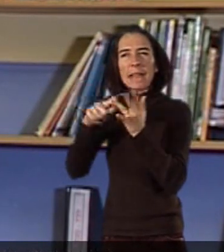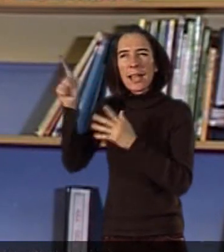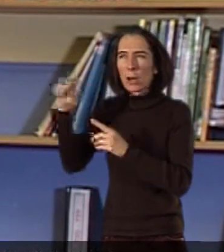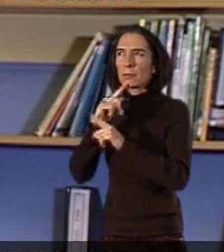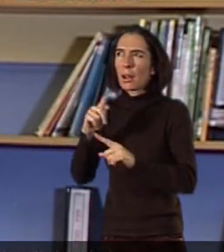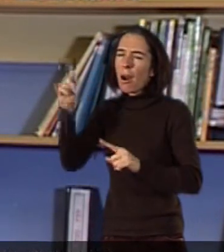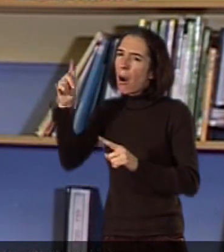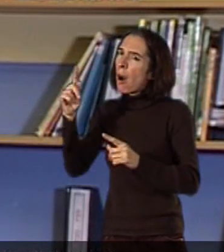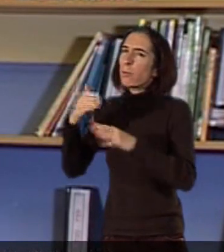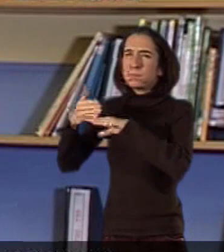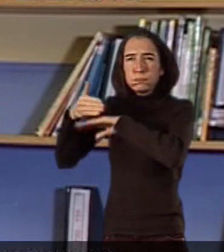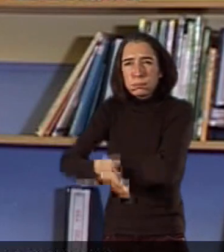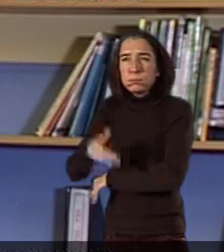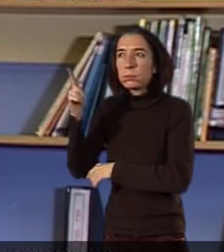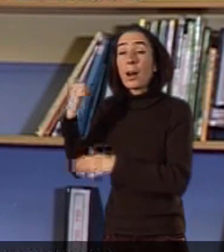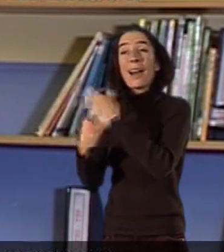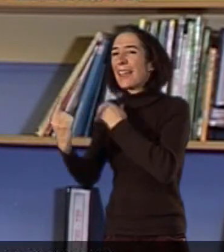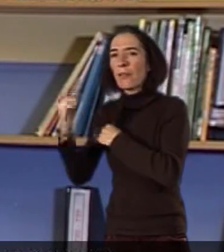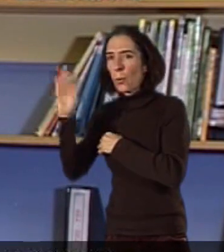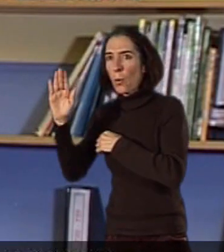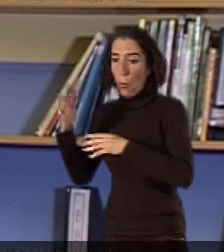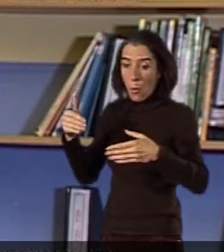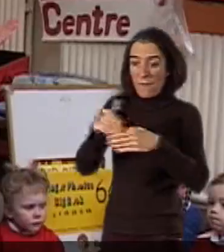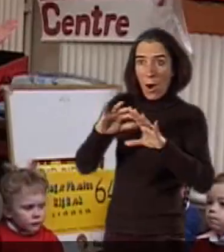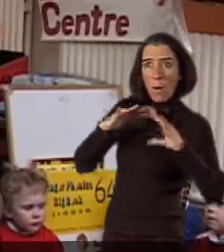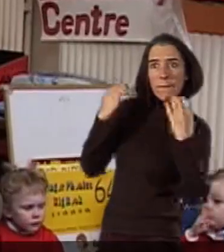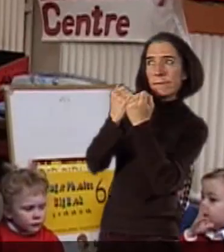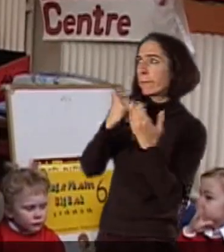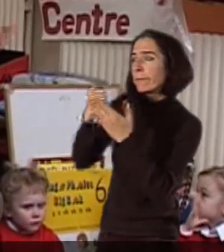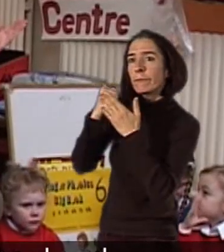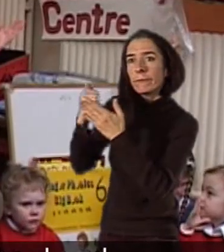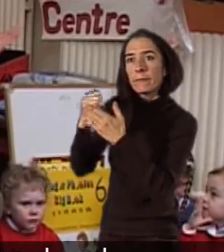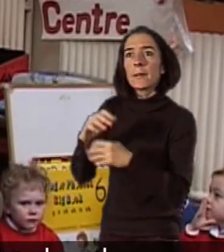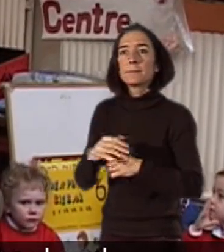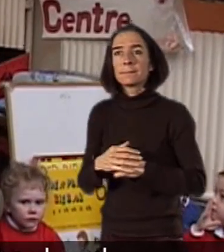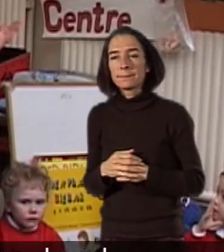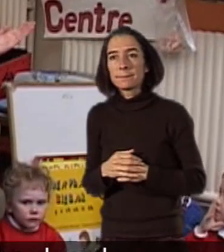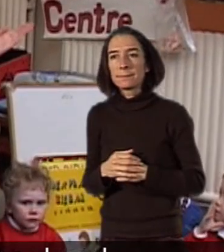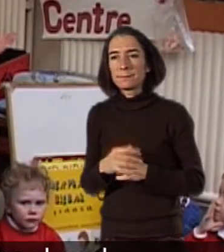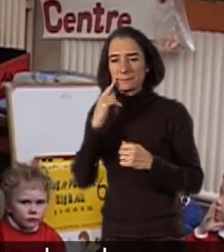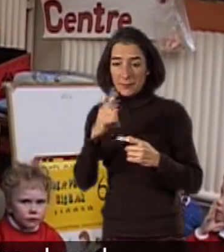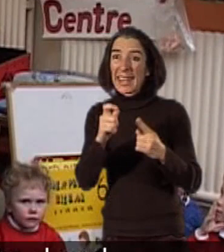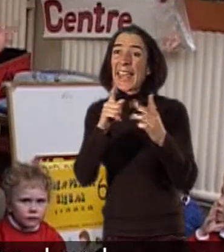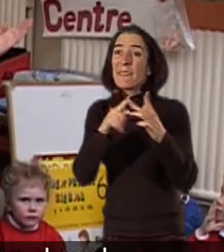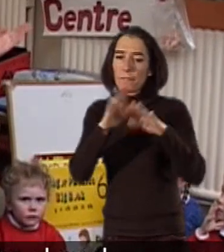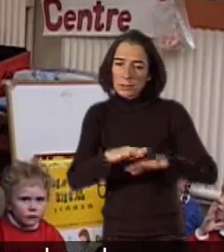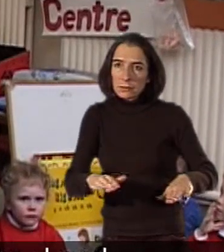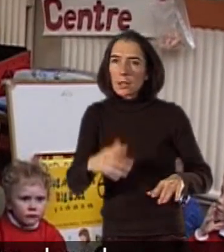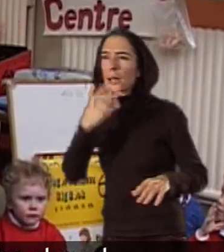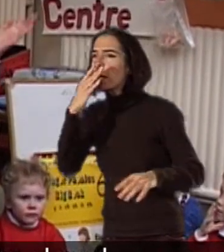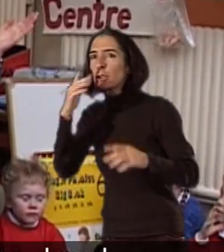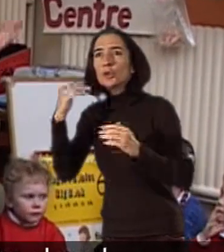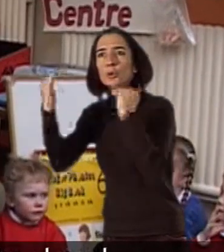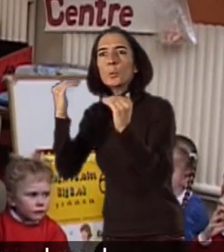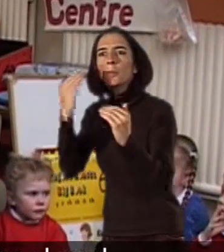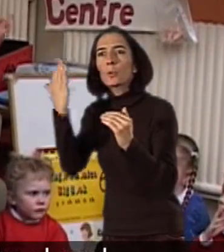work. But it only works because everyone is involved. She can't do it all herself. The amalgamation of an infant school and a junior school into